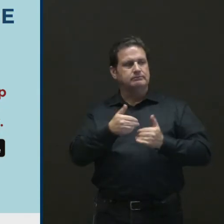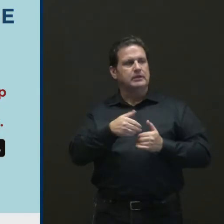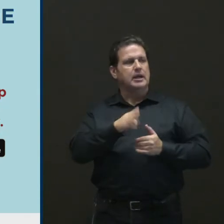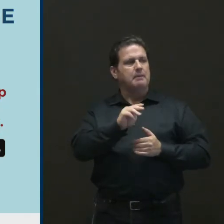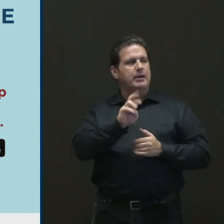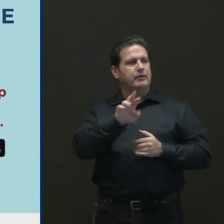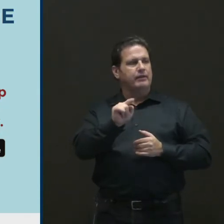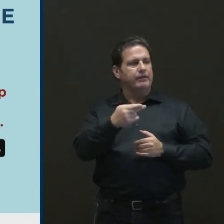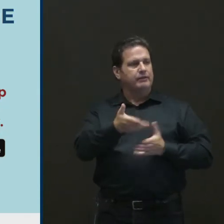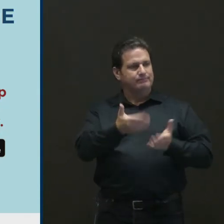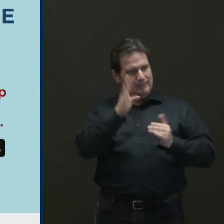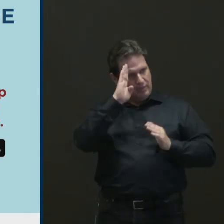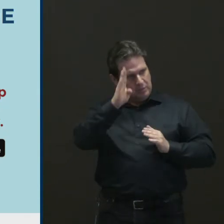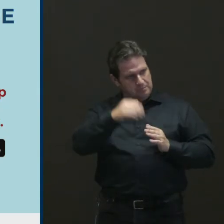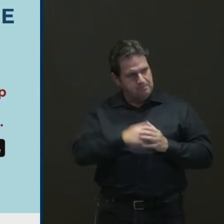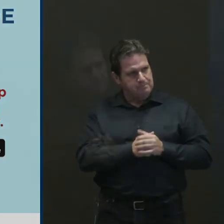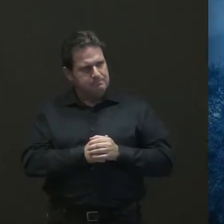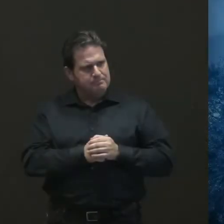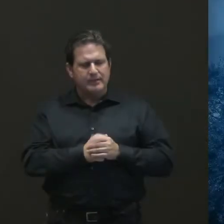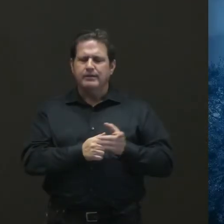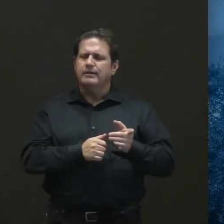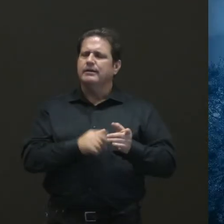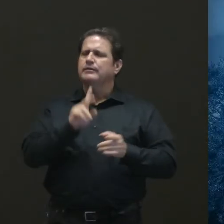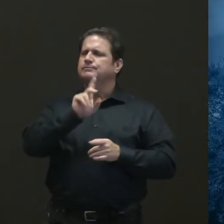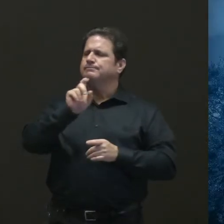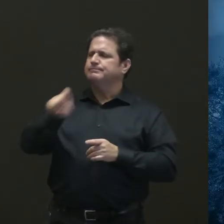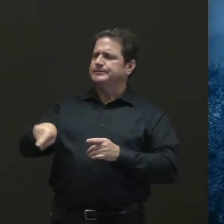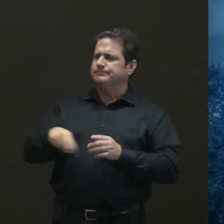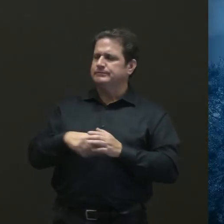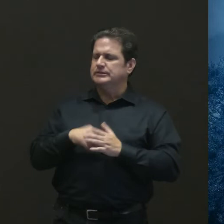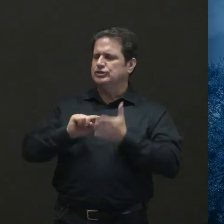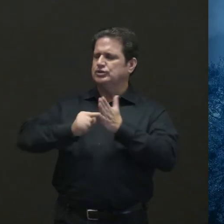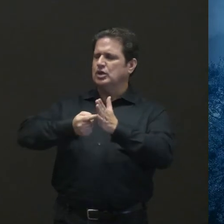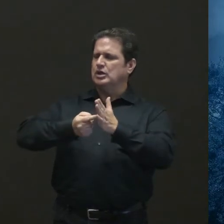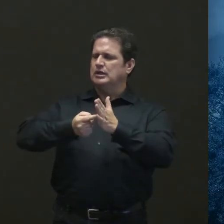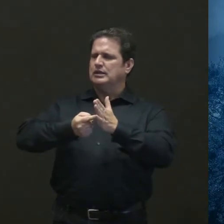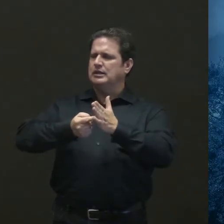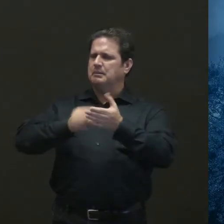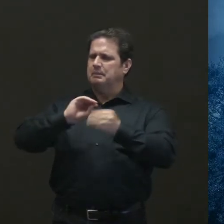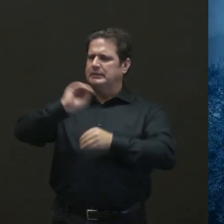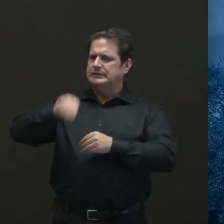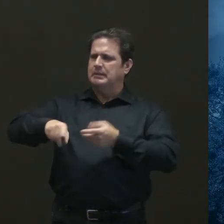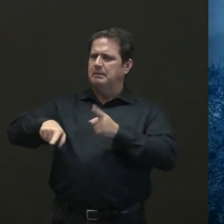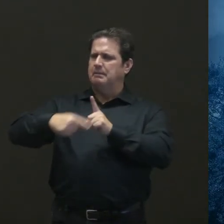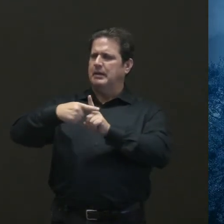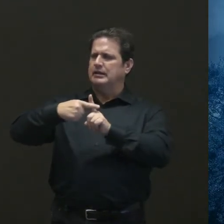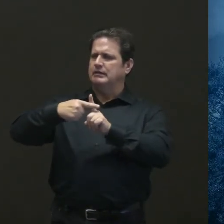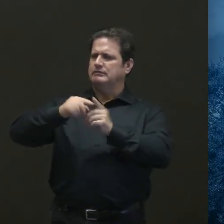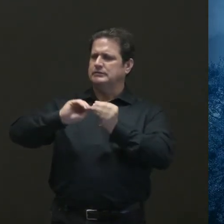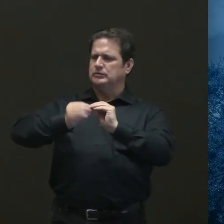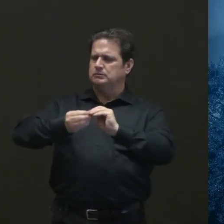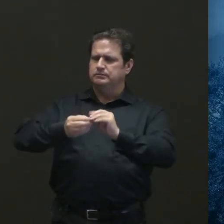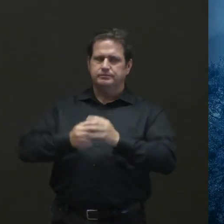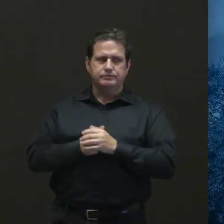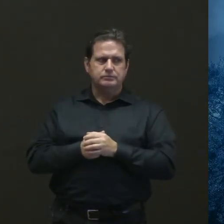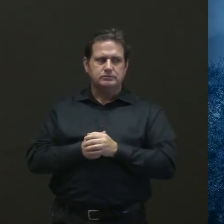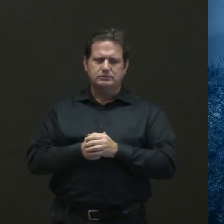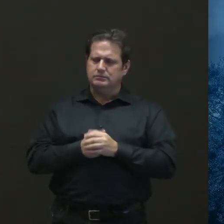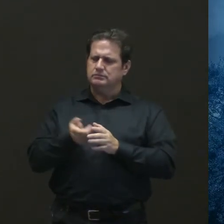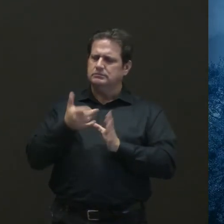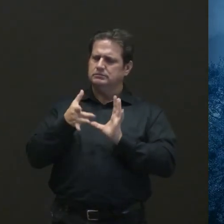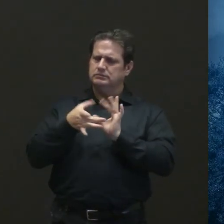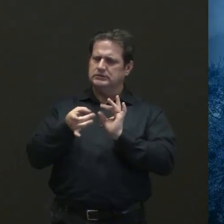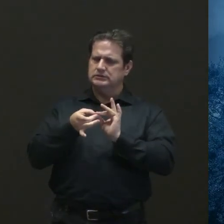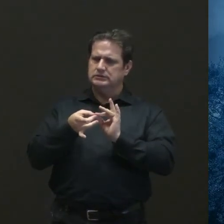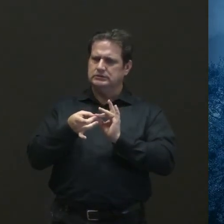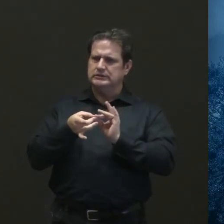The floor is yours. So I wanted to start off with the increase in the percent positive, and you mentioned just